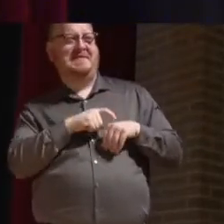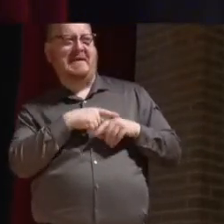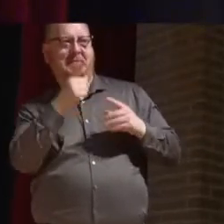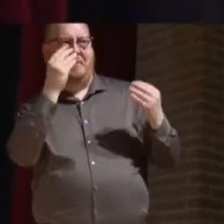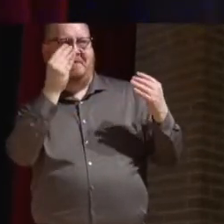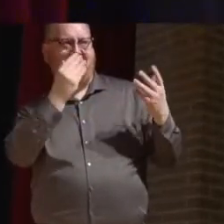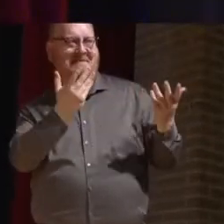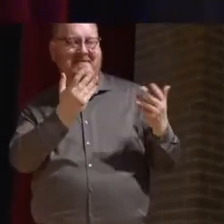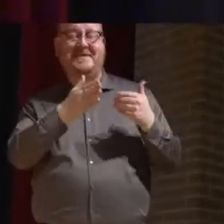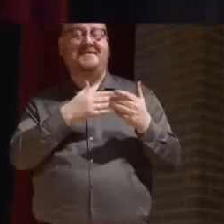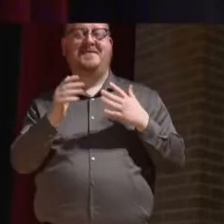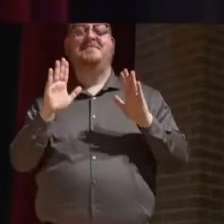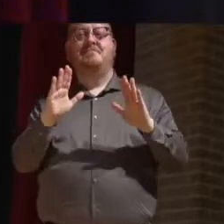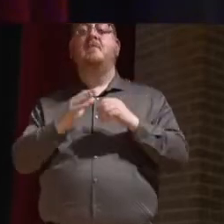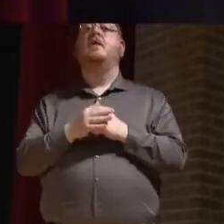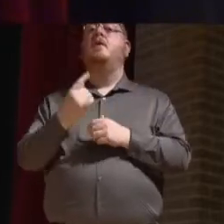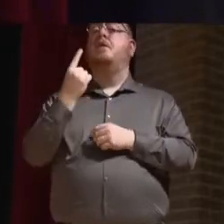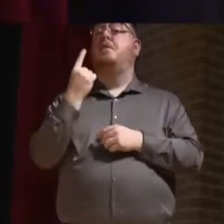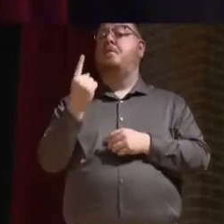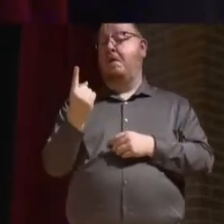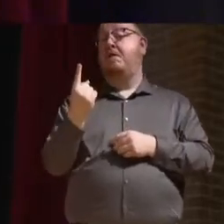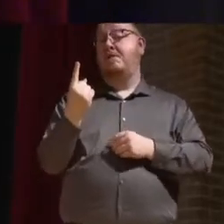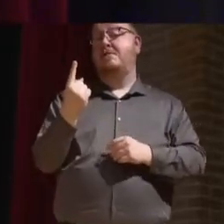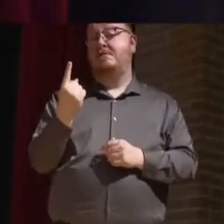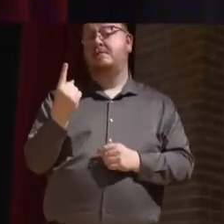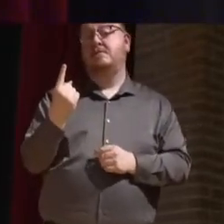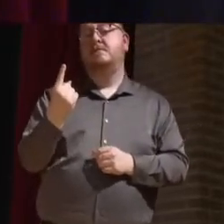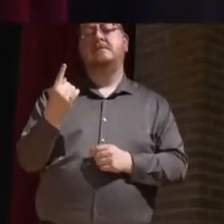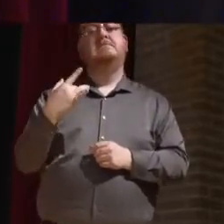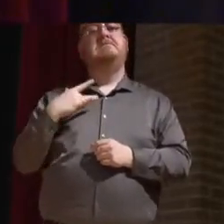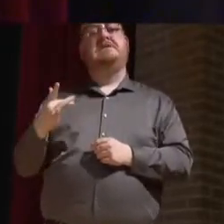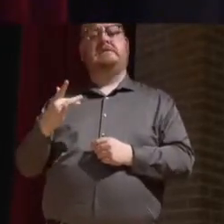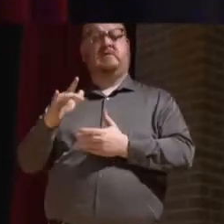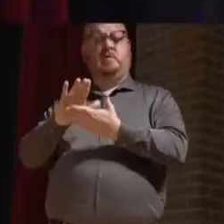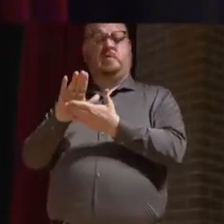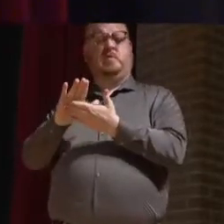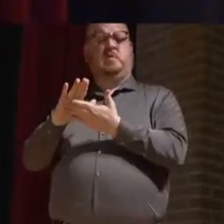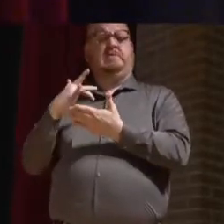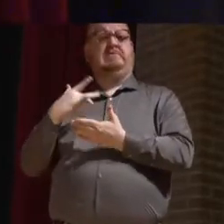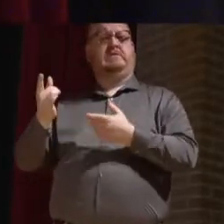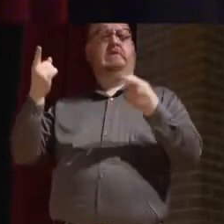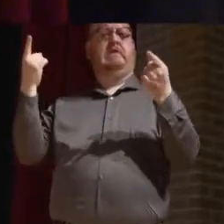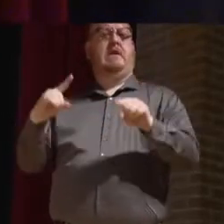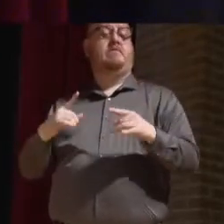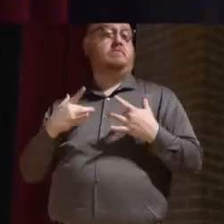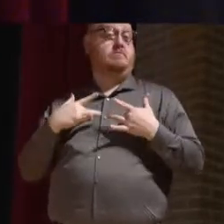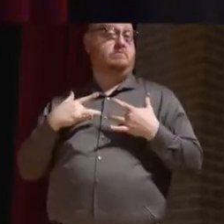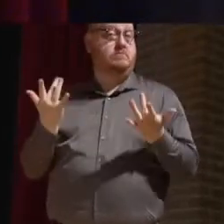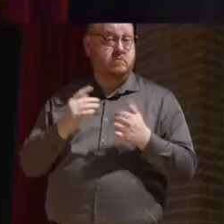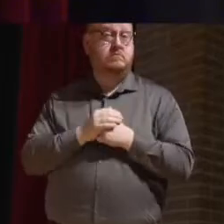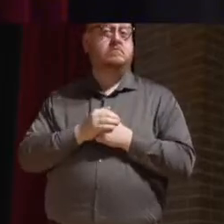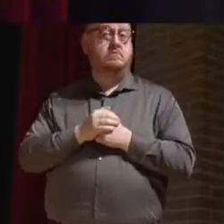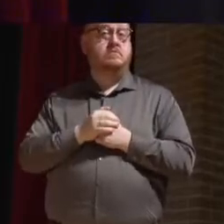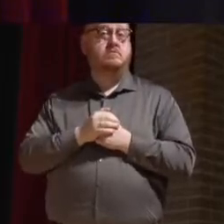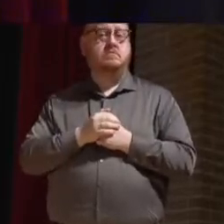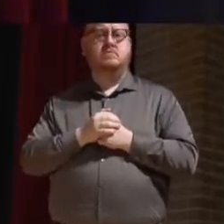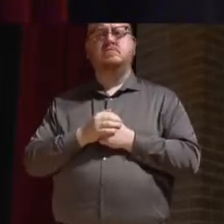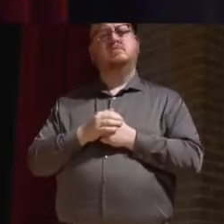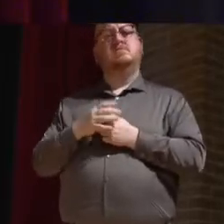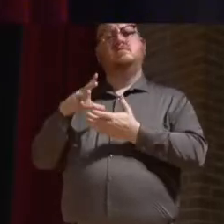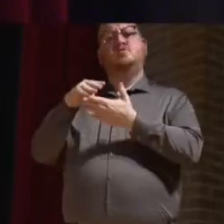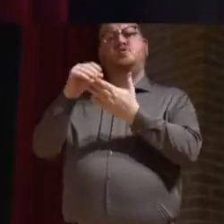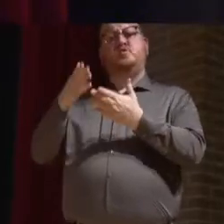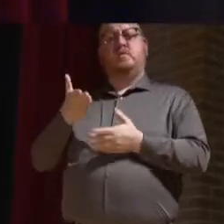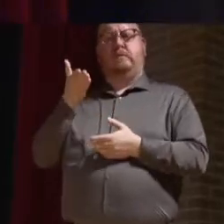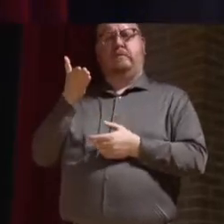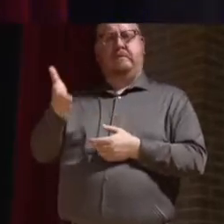that one thing that happens in schools often is that when individuals are still in the school